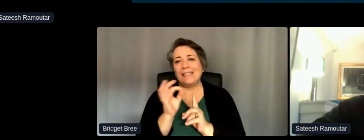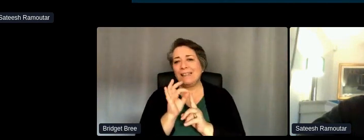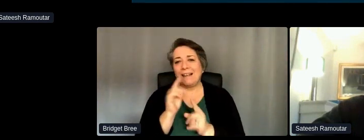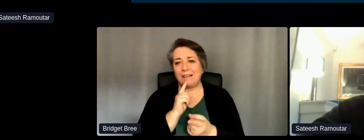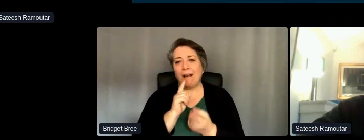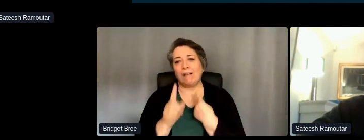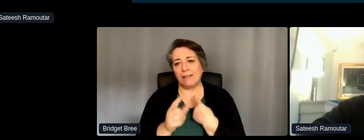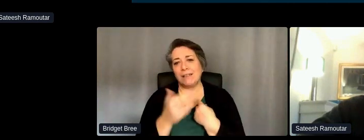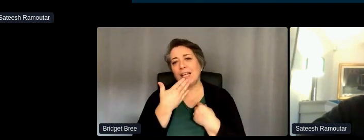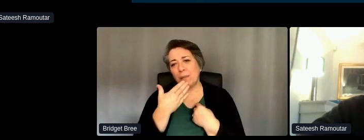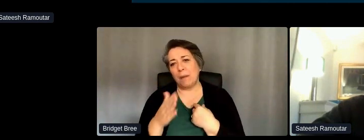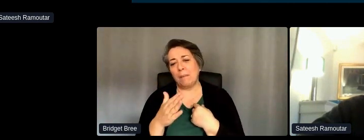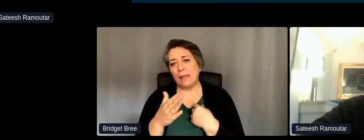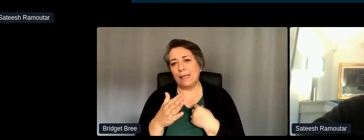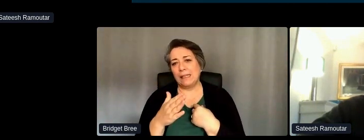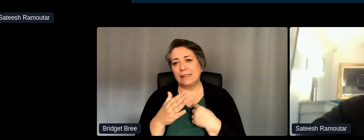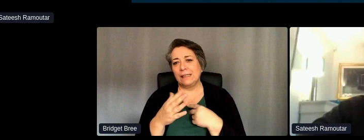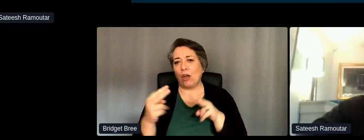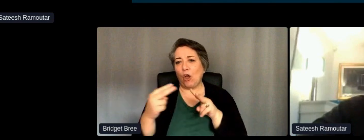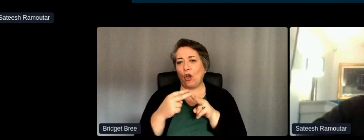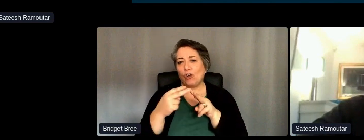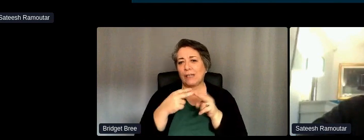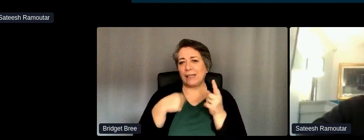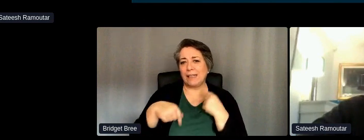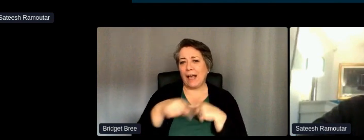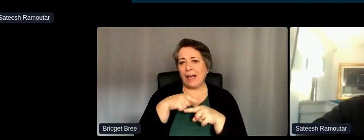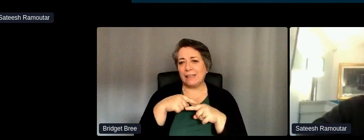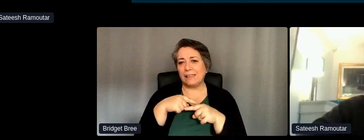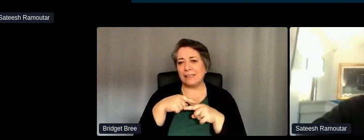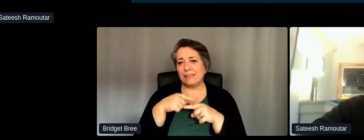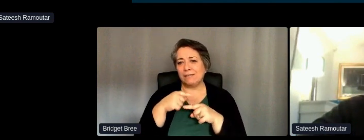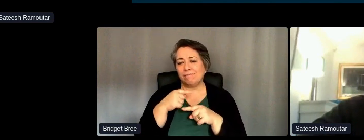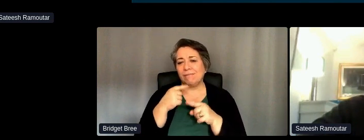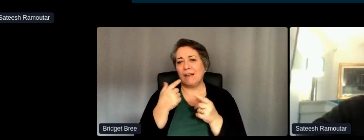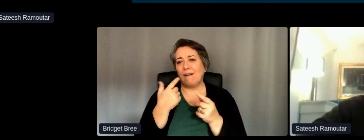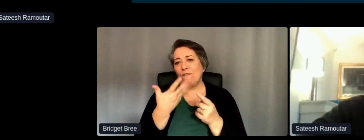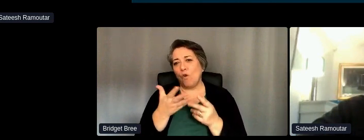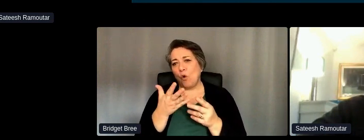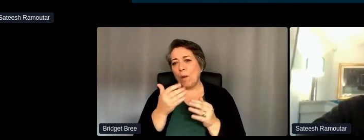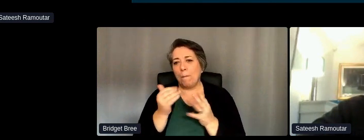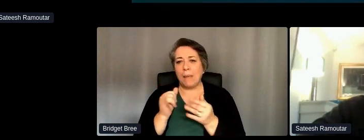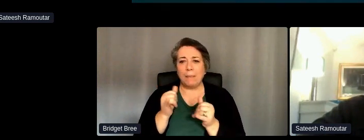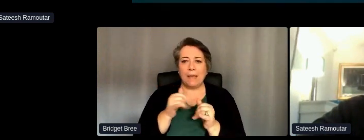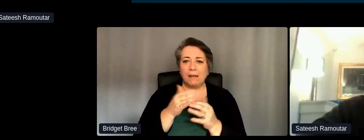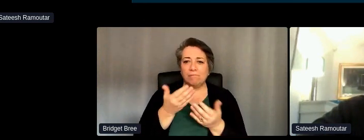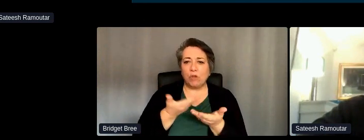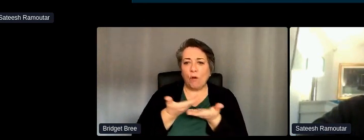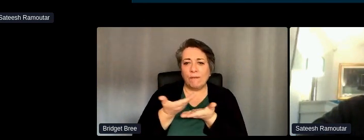directly for a more straightforward conversation and more detailed, perhaps.